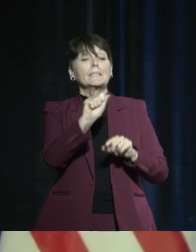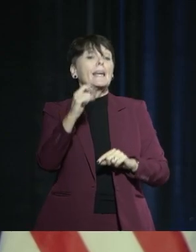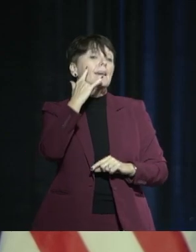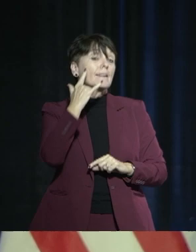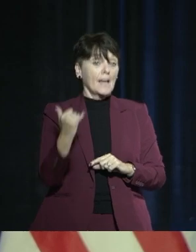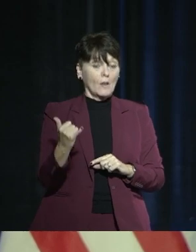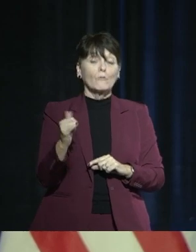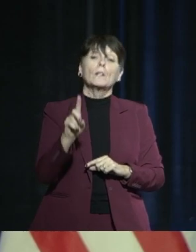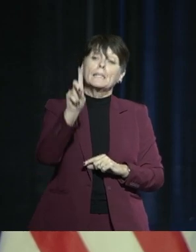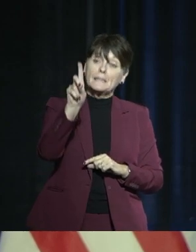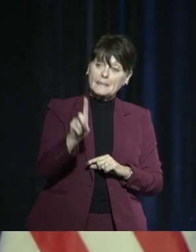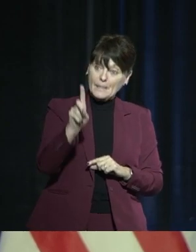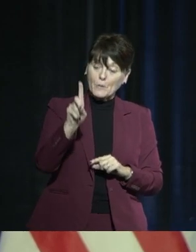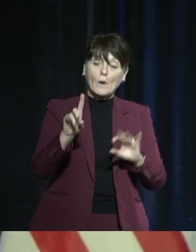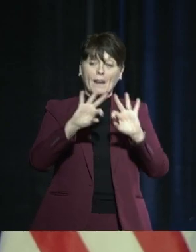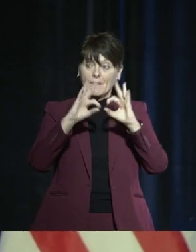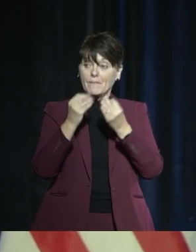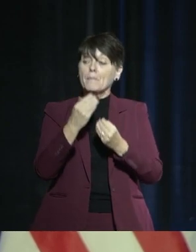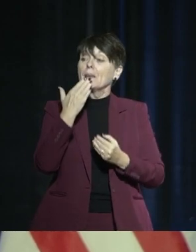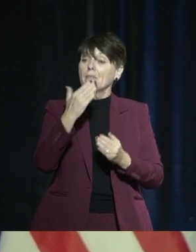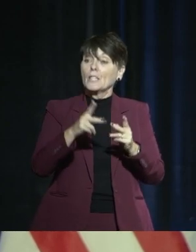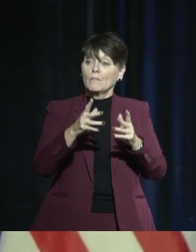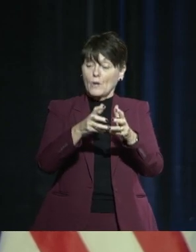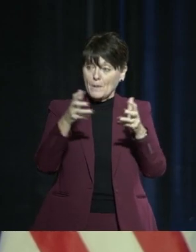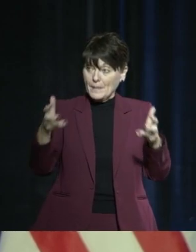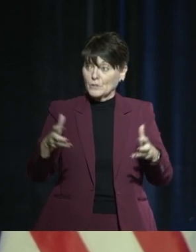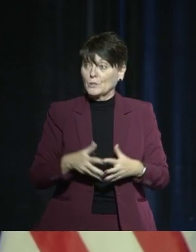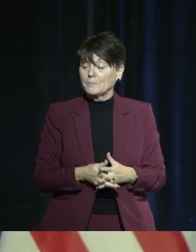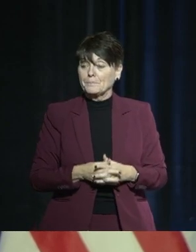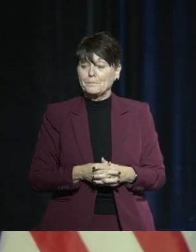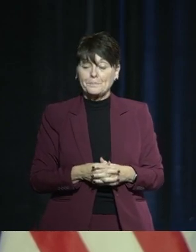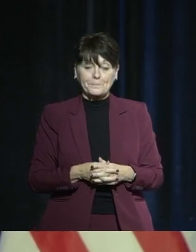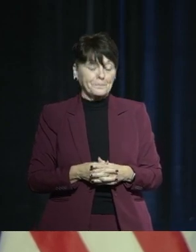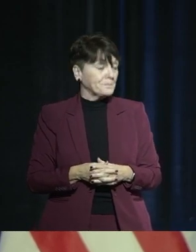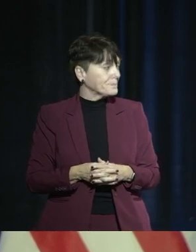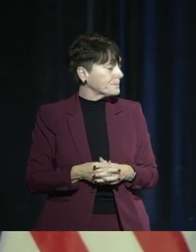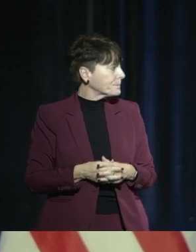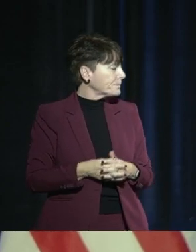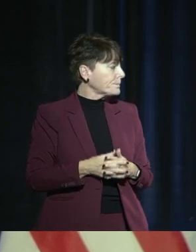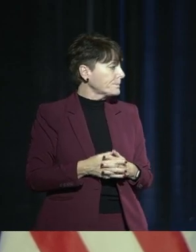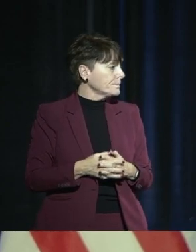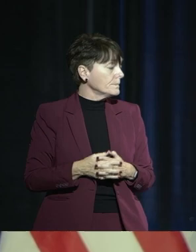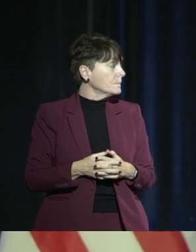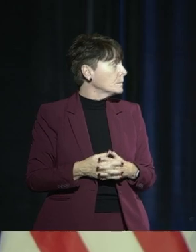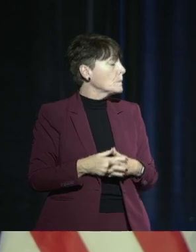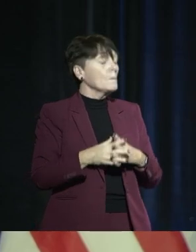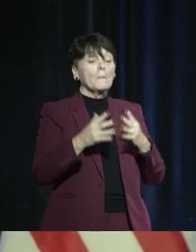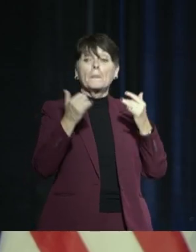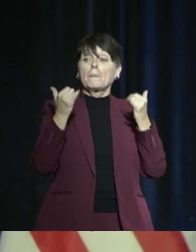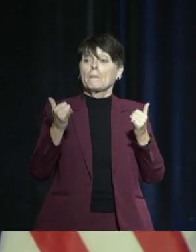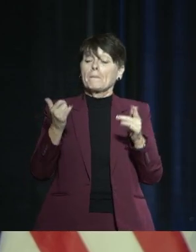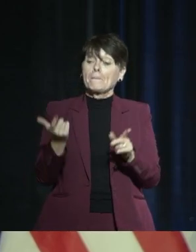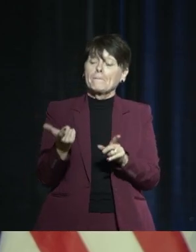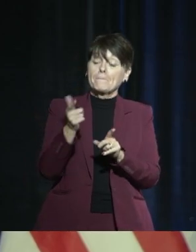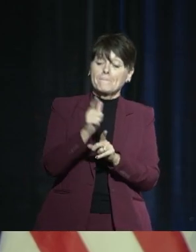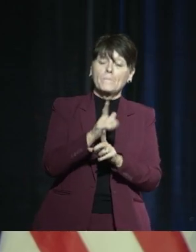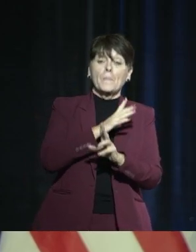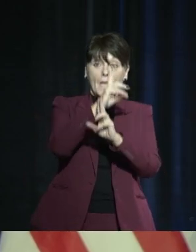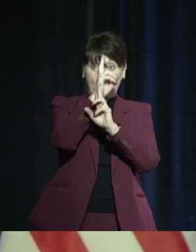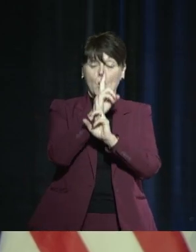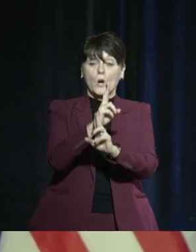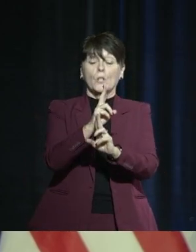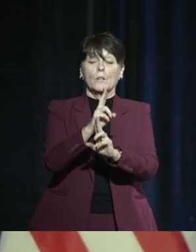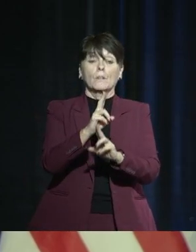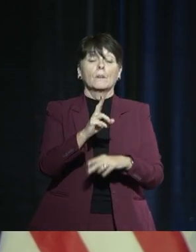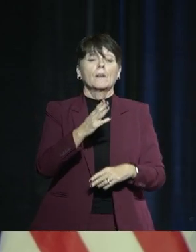California Democratic family. Thank you so much. Now, it is my honor to introduce